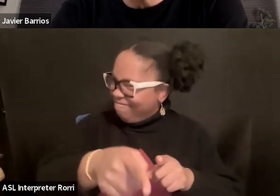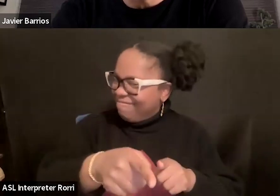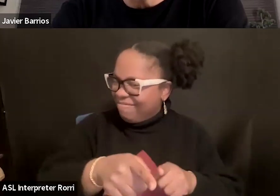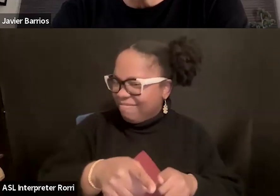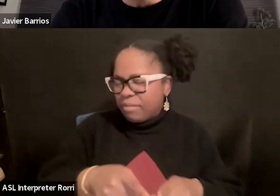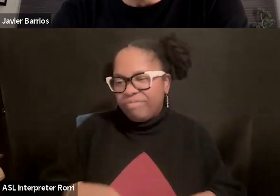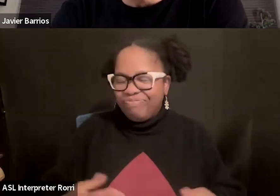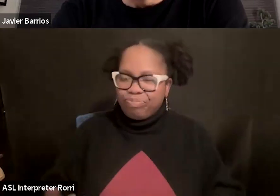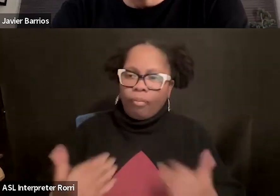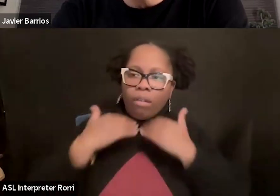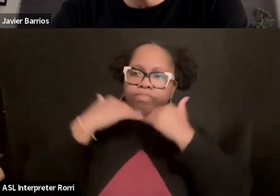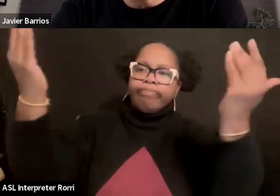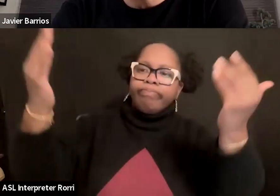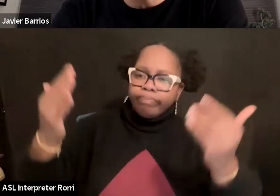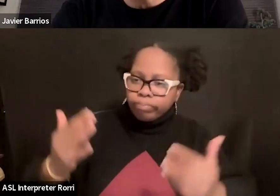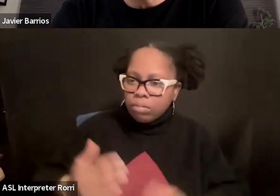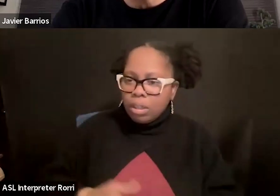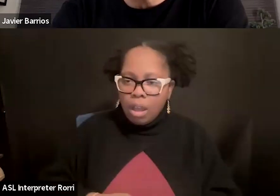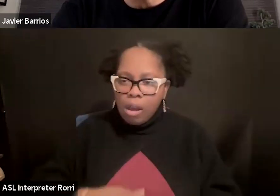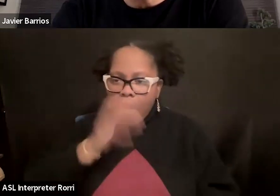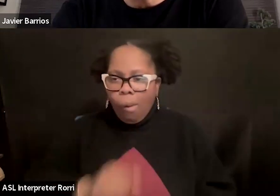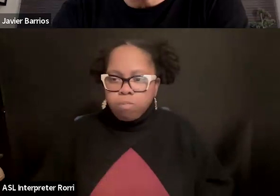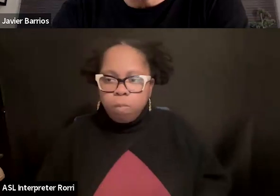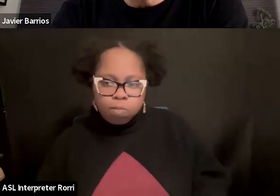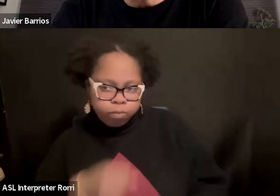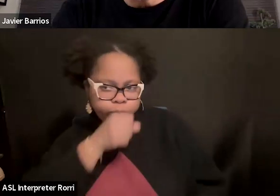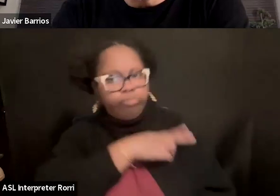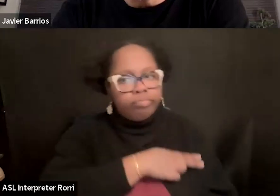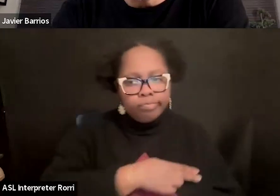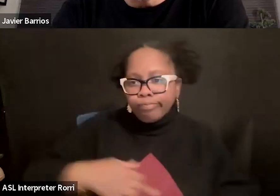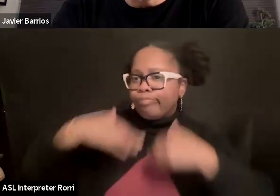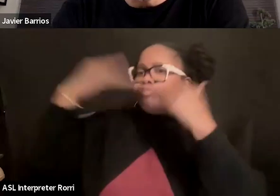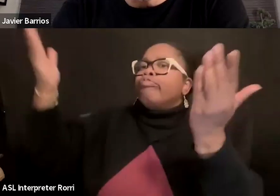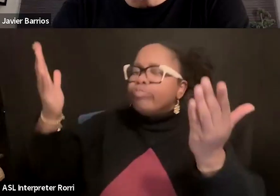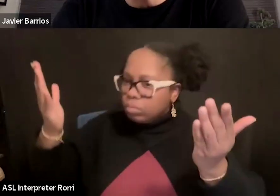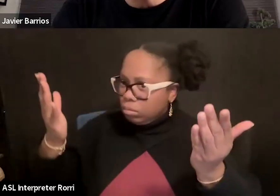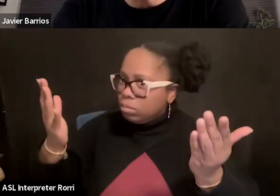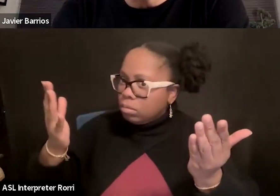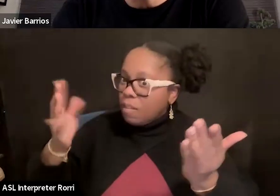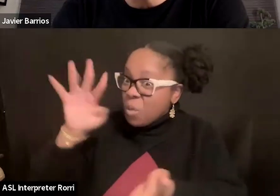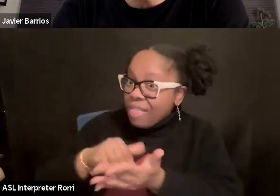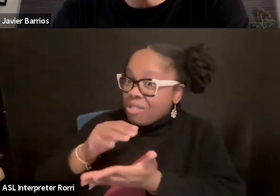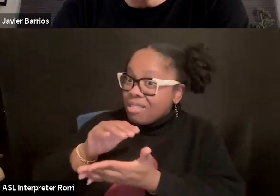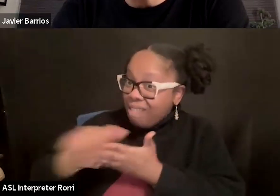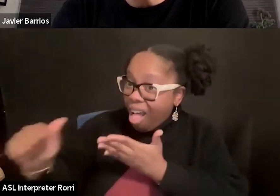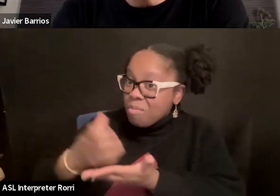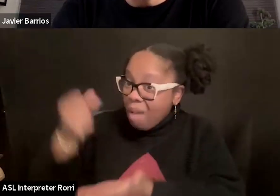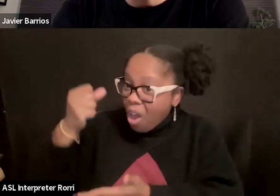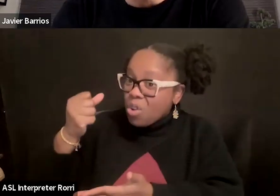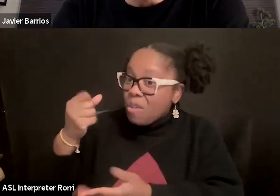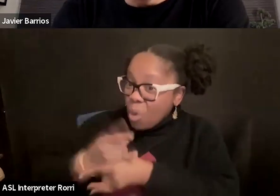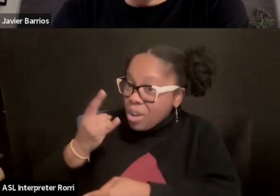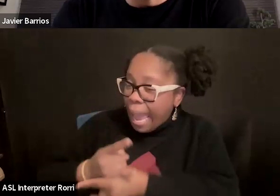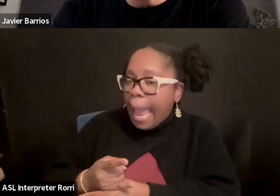these, spit out that $4,000 mouthful of cognac, was him sort of saying, I'm done with this